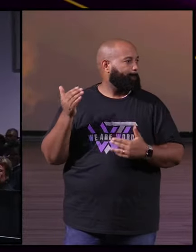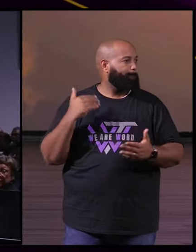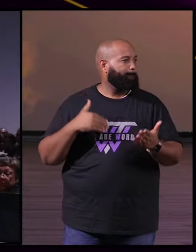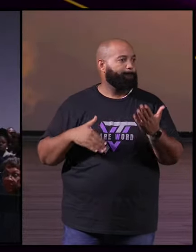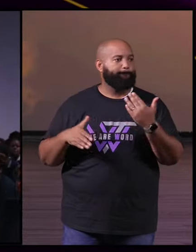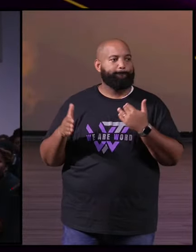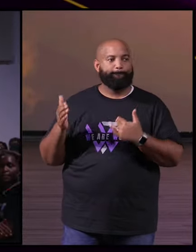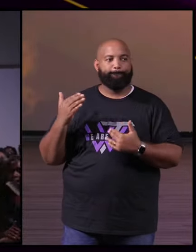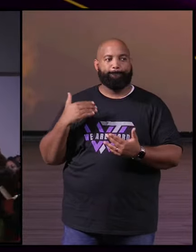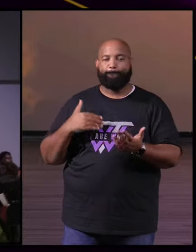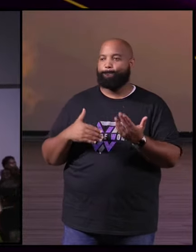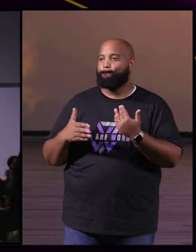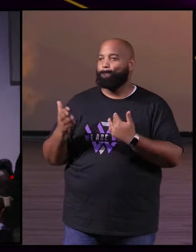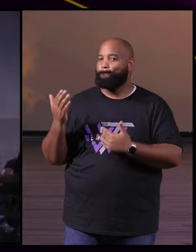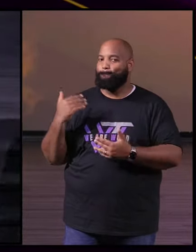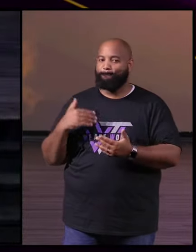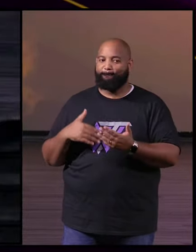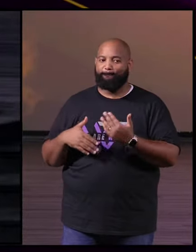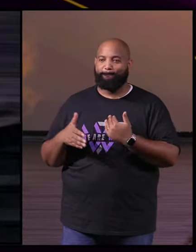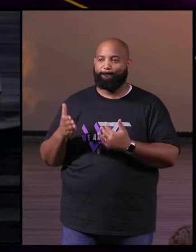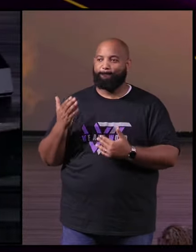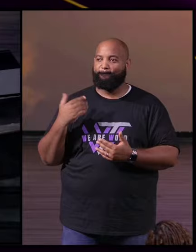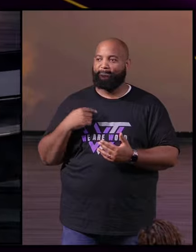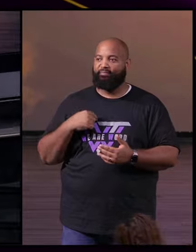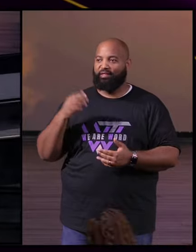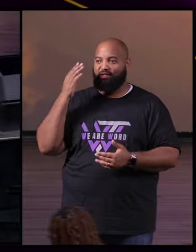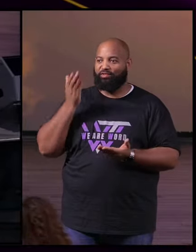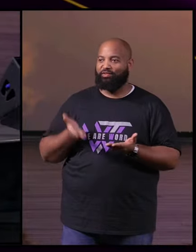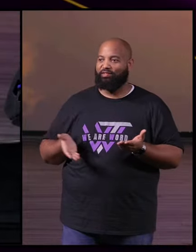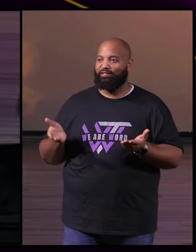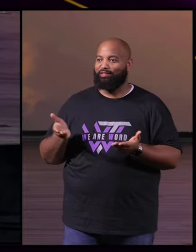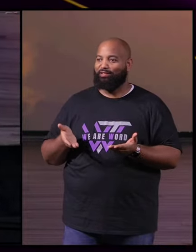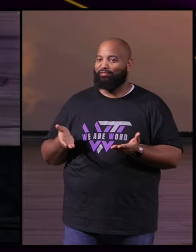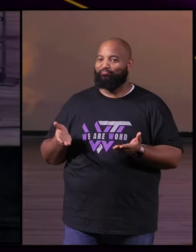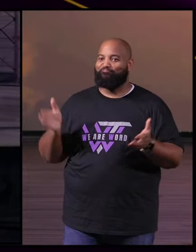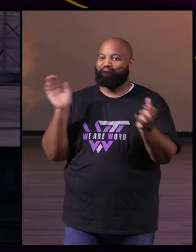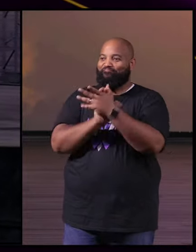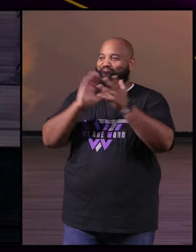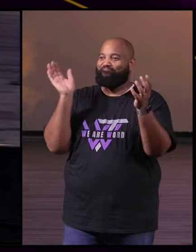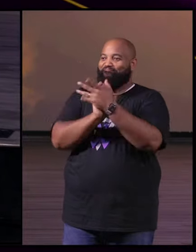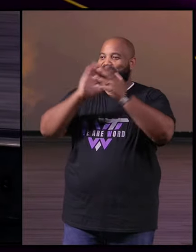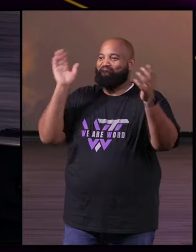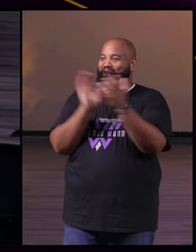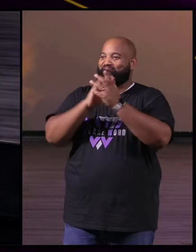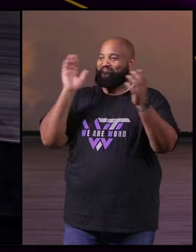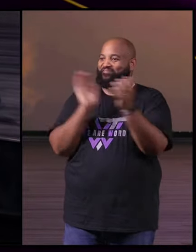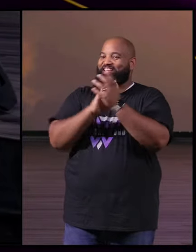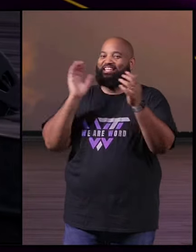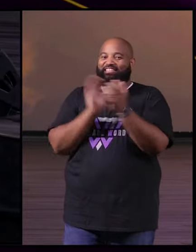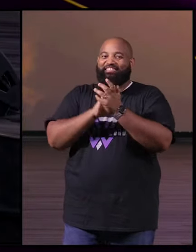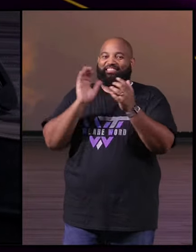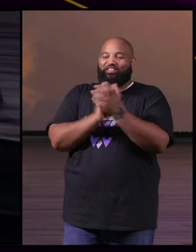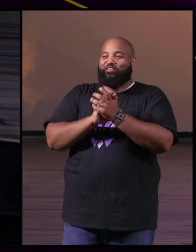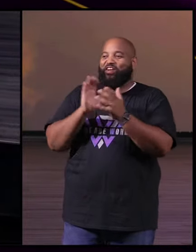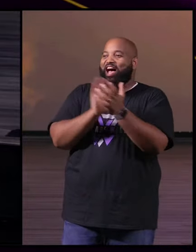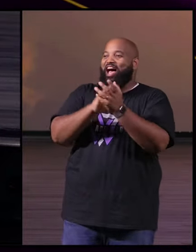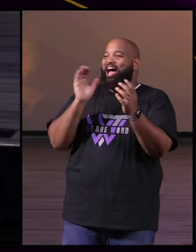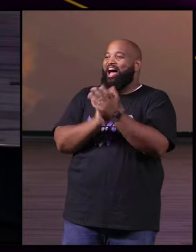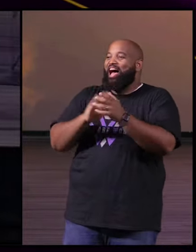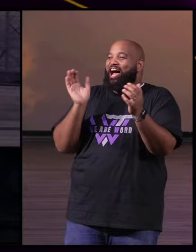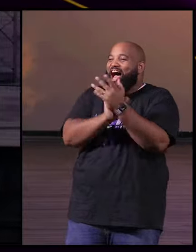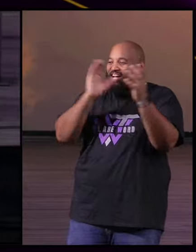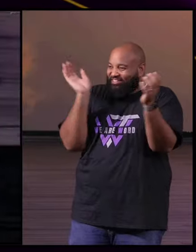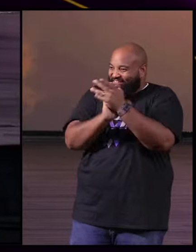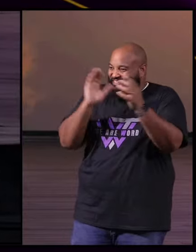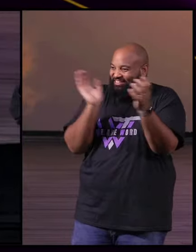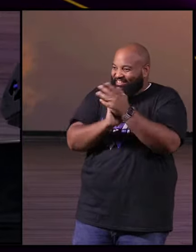you are in the room, we're waiting for you to come. I know you're in the room. I know you're on East City campus, so we're going to wait for you. I want to just